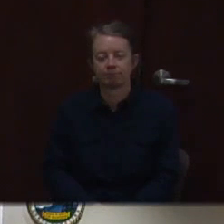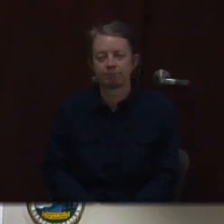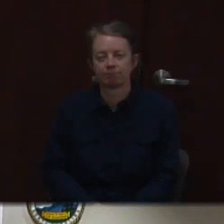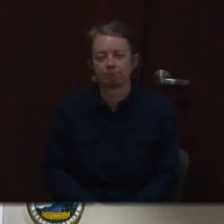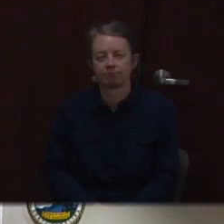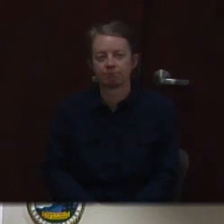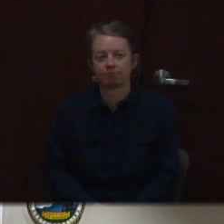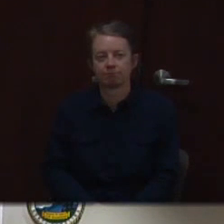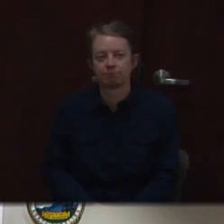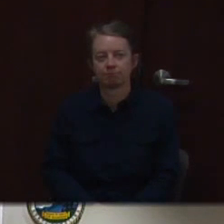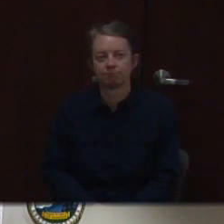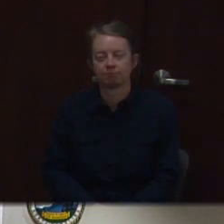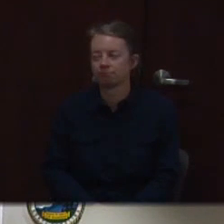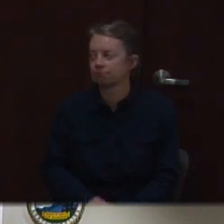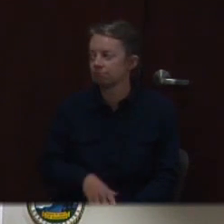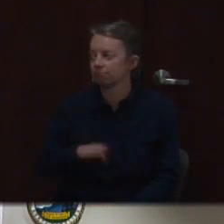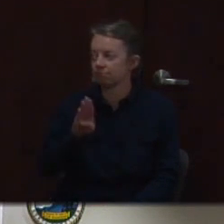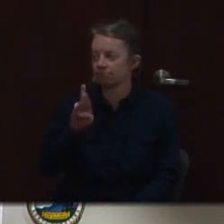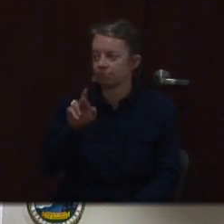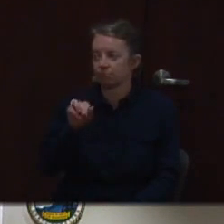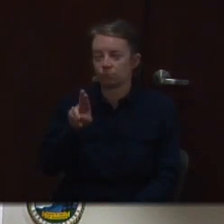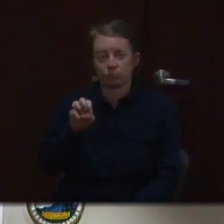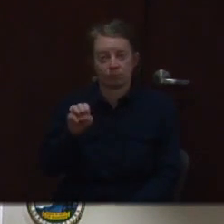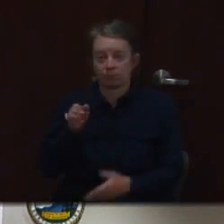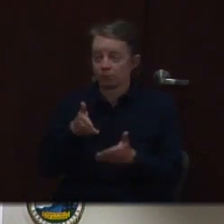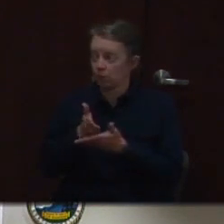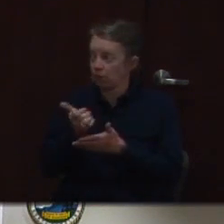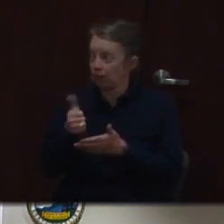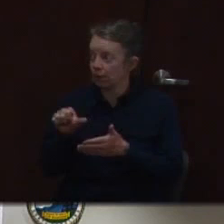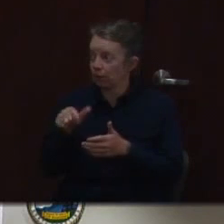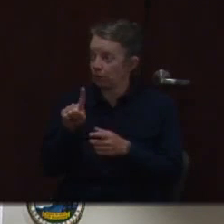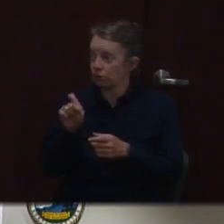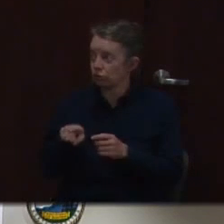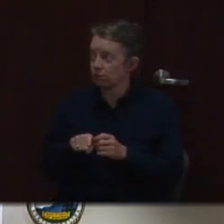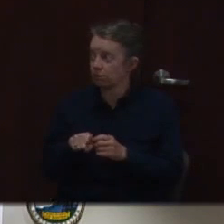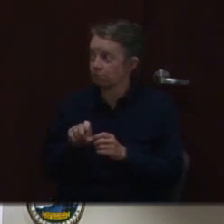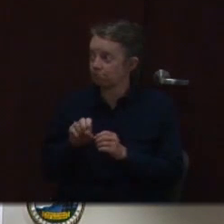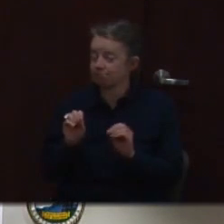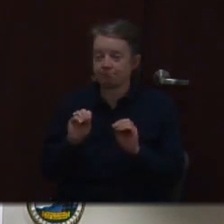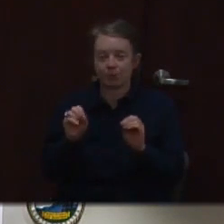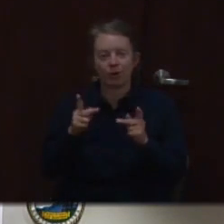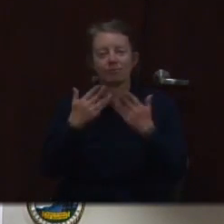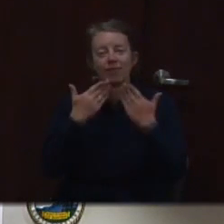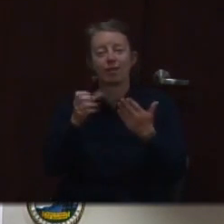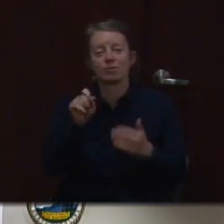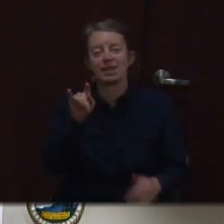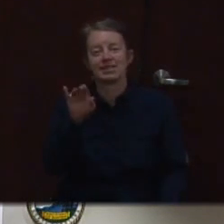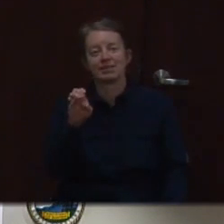All right, any other questions? All right, Stacy, thank you so much.